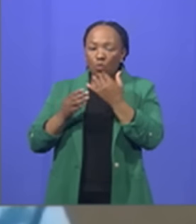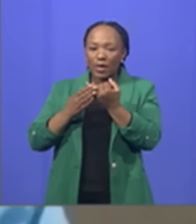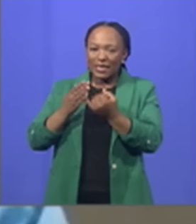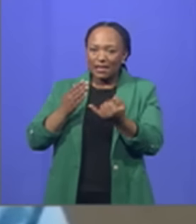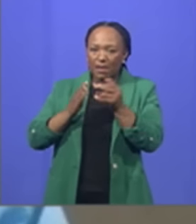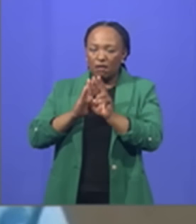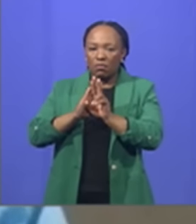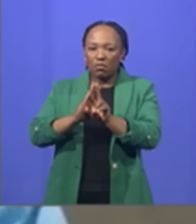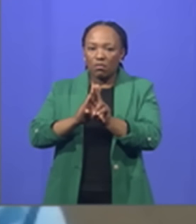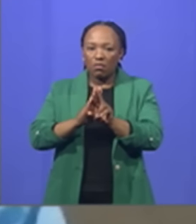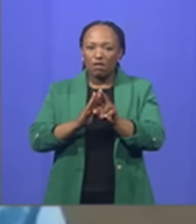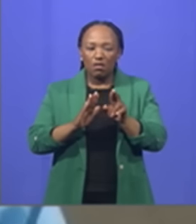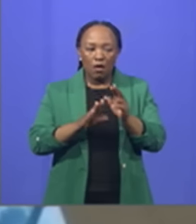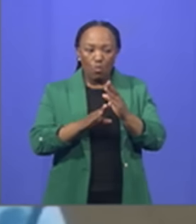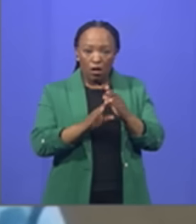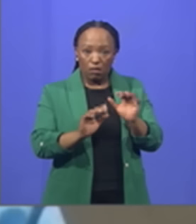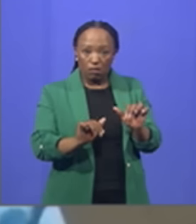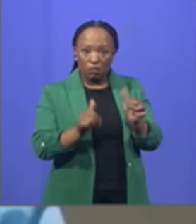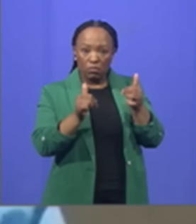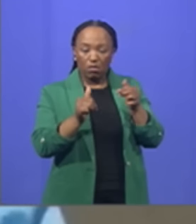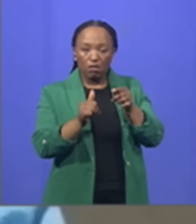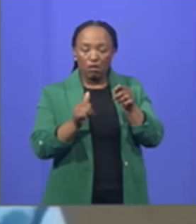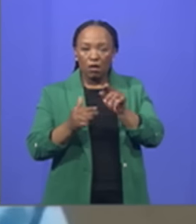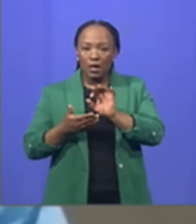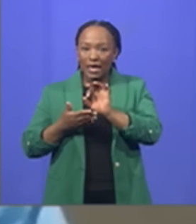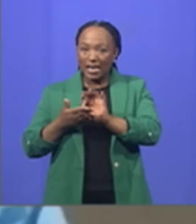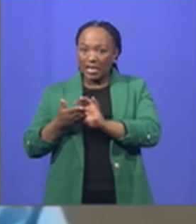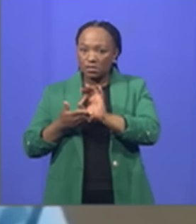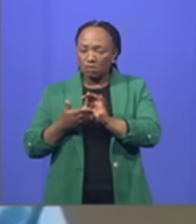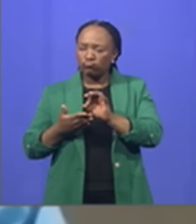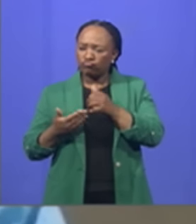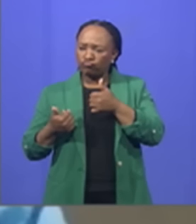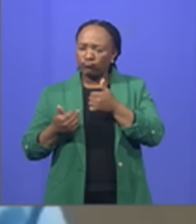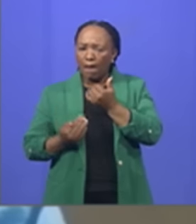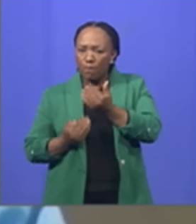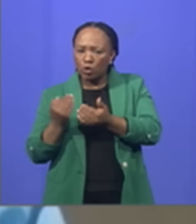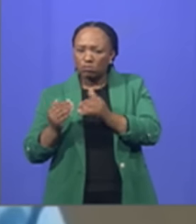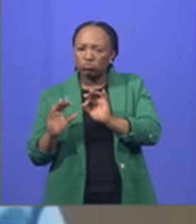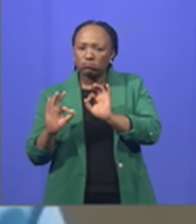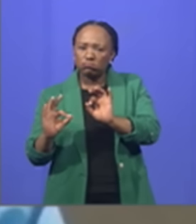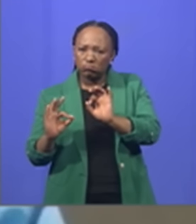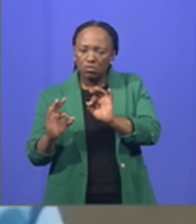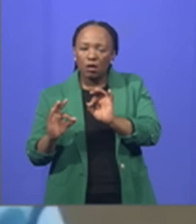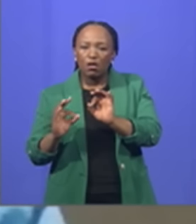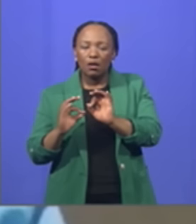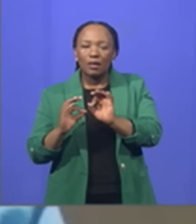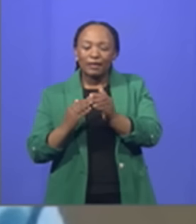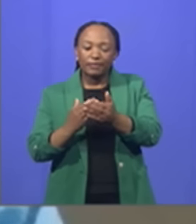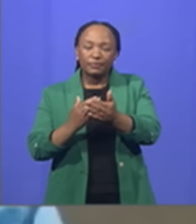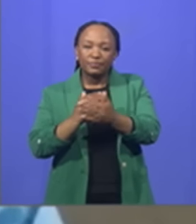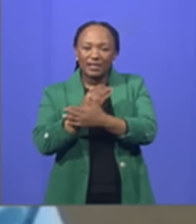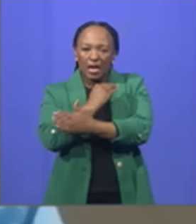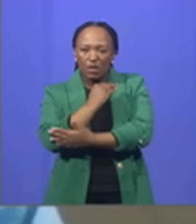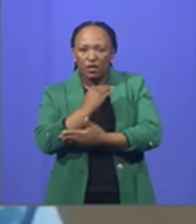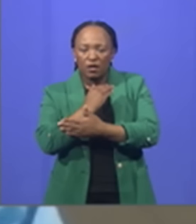gomme bakgethi ba rena ba netefatša tshedimošo e ya maleba tshepedišo ya dikgetho ka mo nageng ya rena e